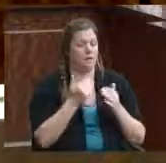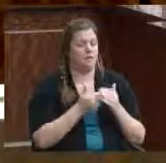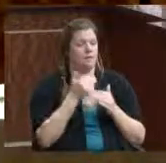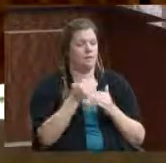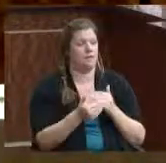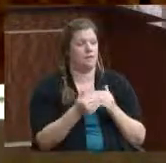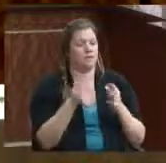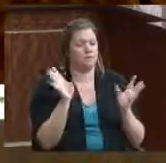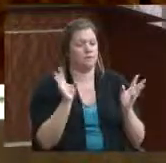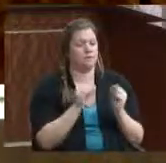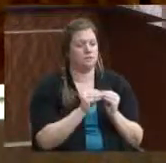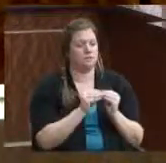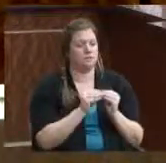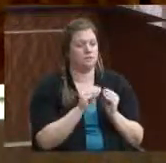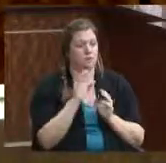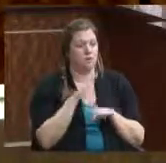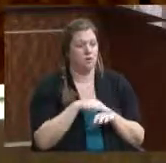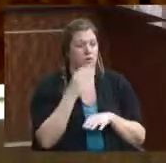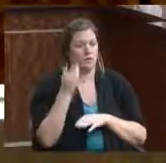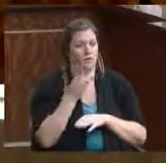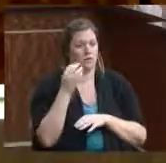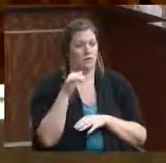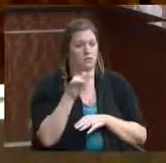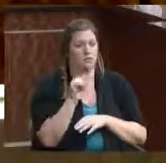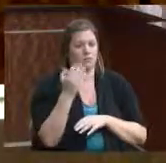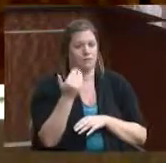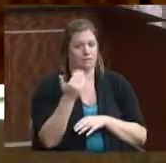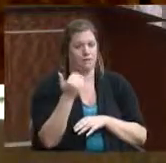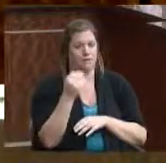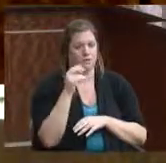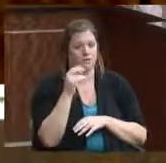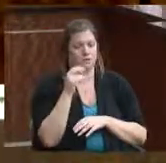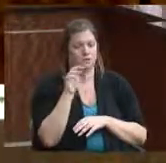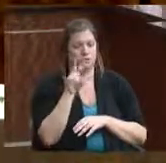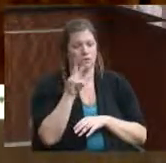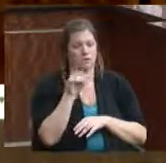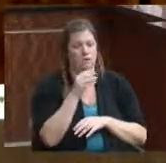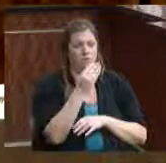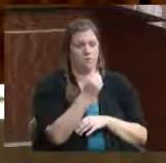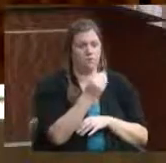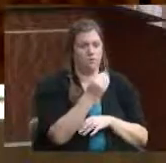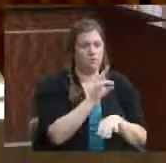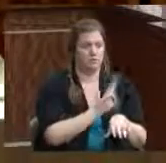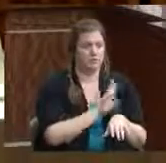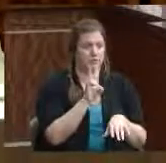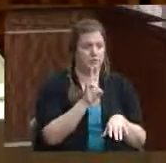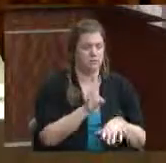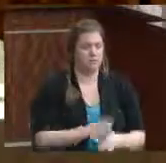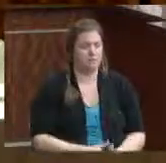City Council meeting on Wednesday, October 15th,